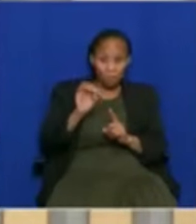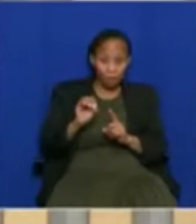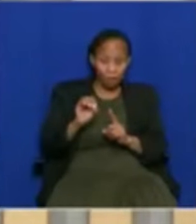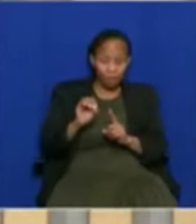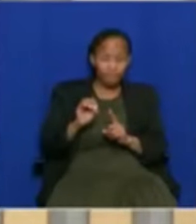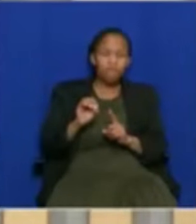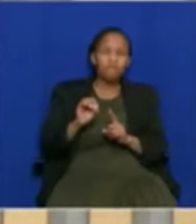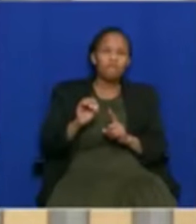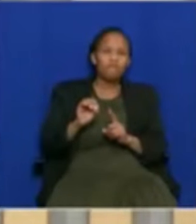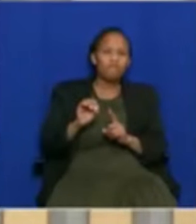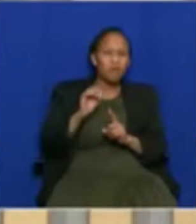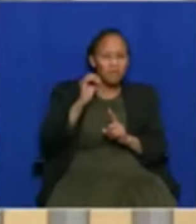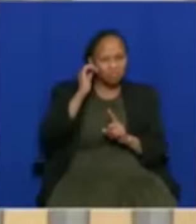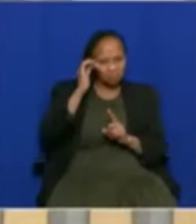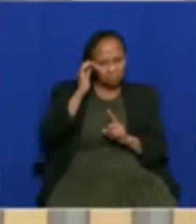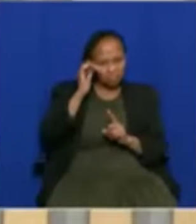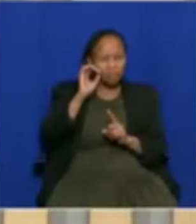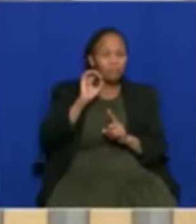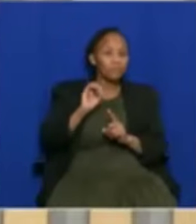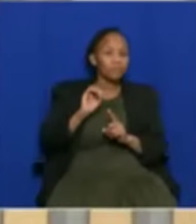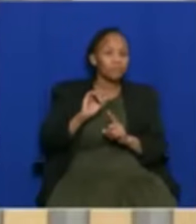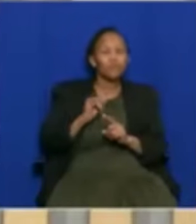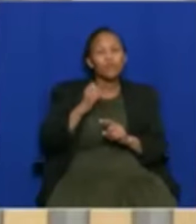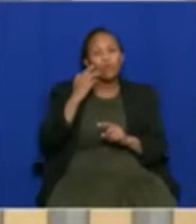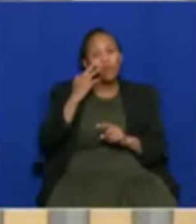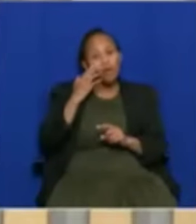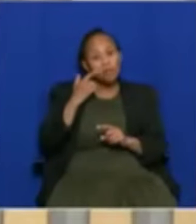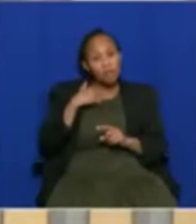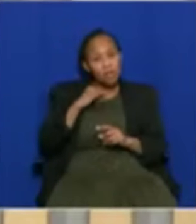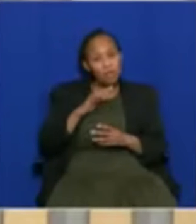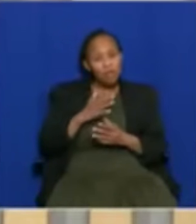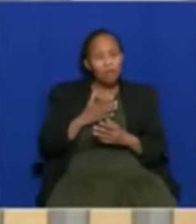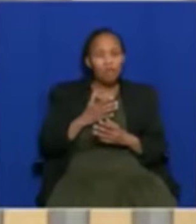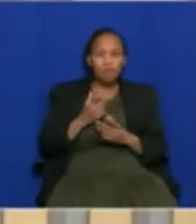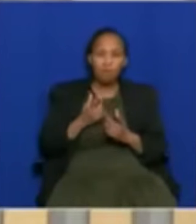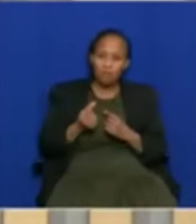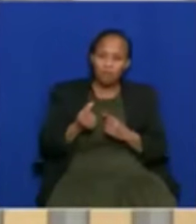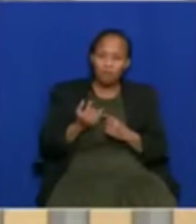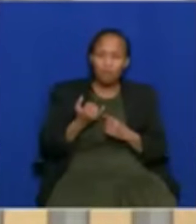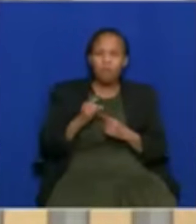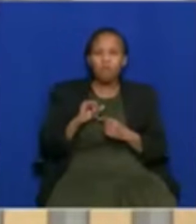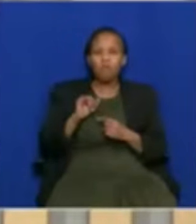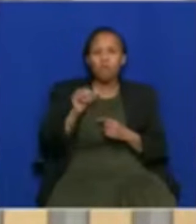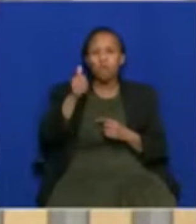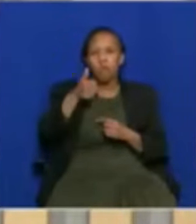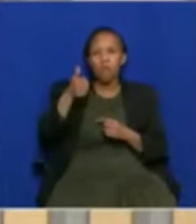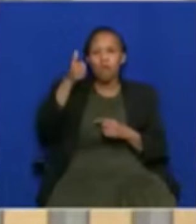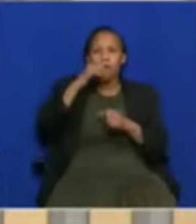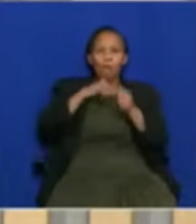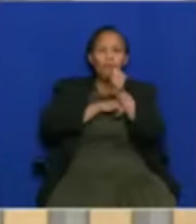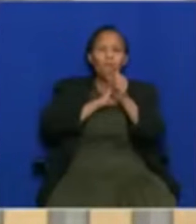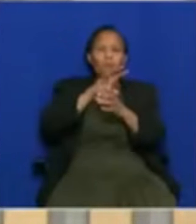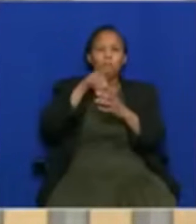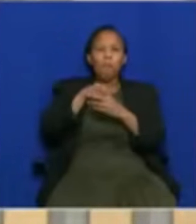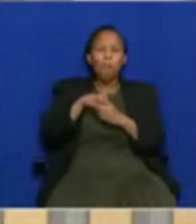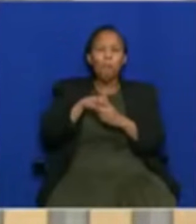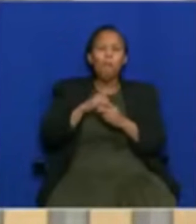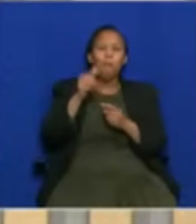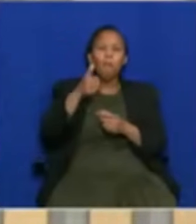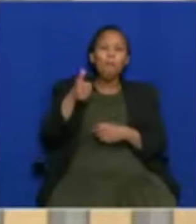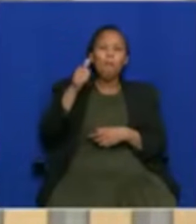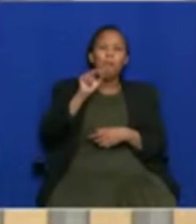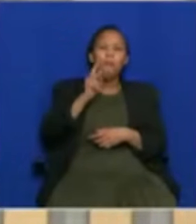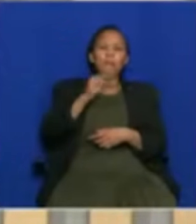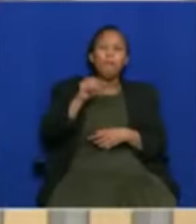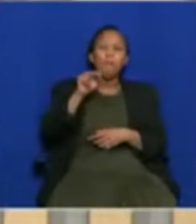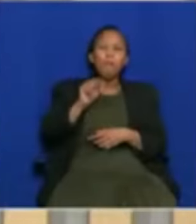this in, the other provincial heads, including General Khan, who sits at head office right next door to the panel,